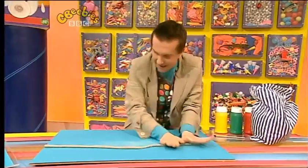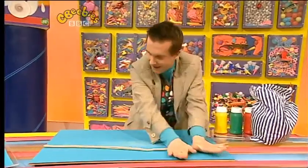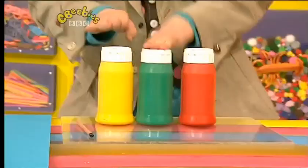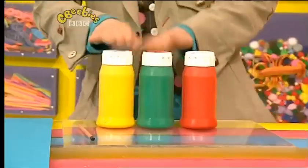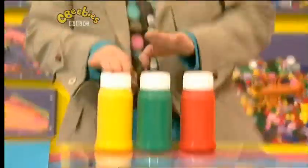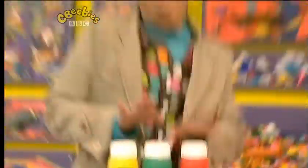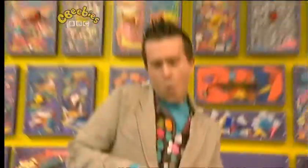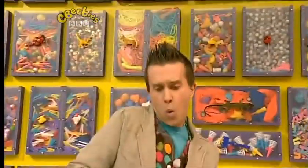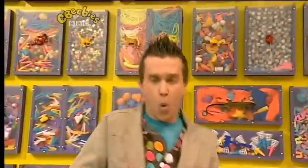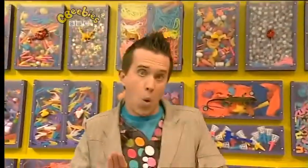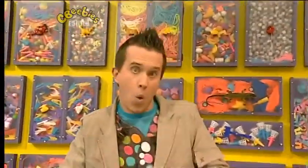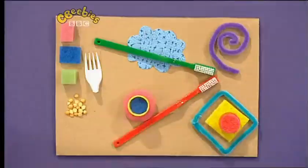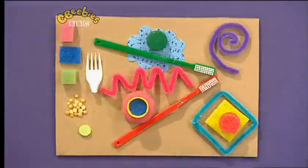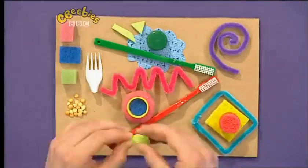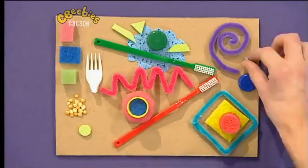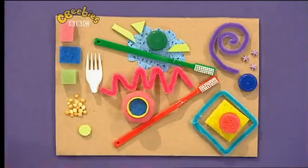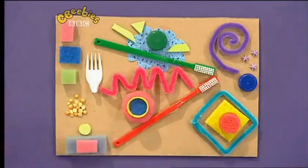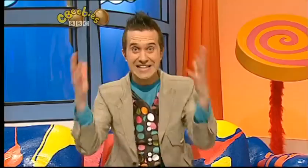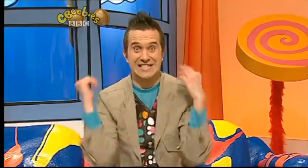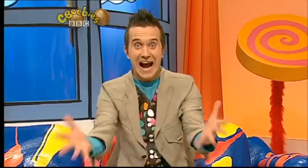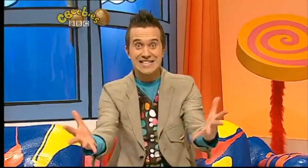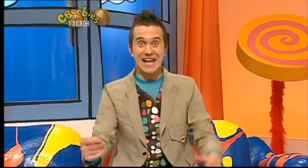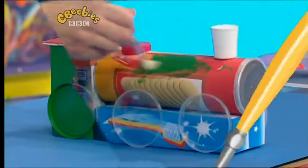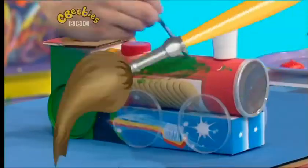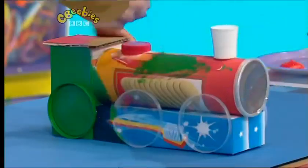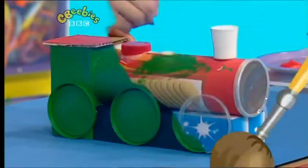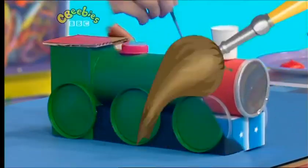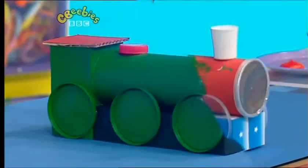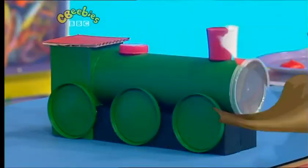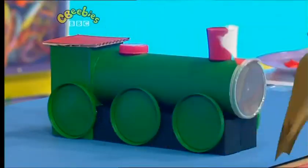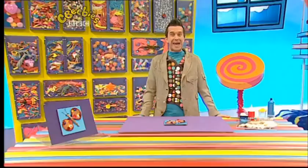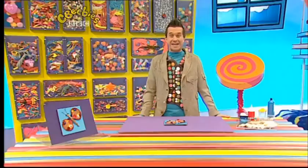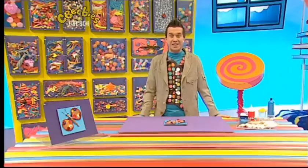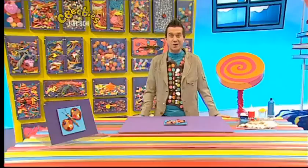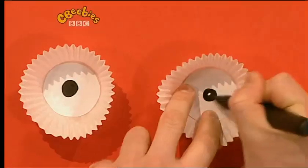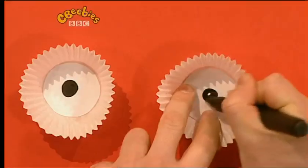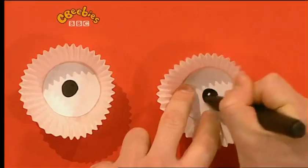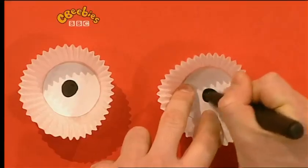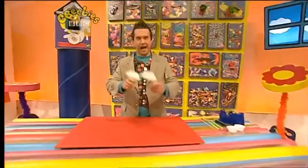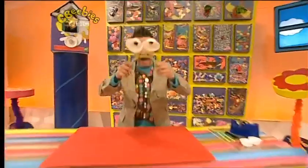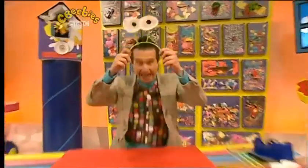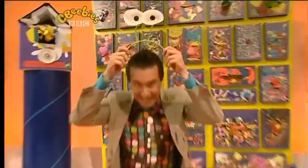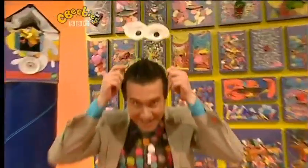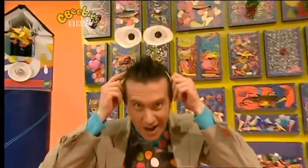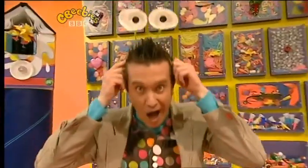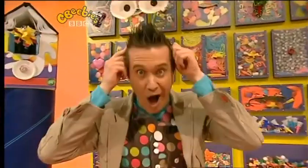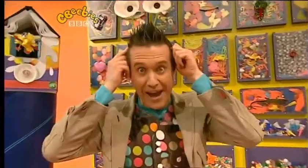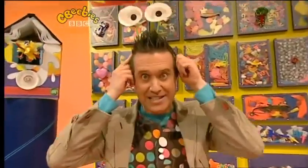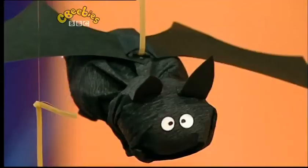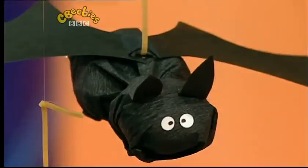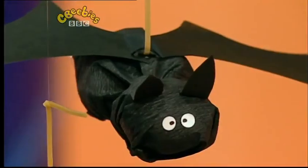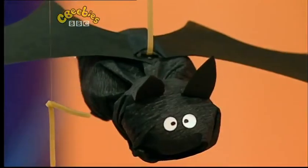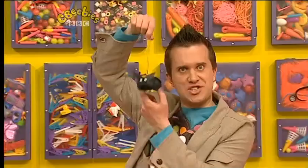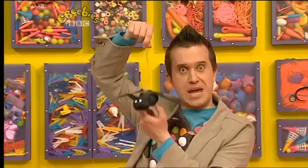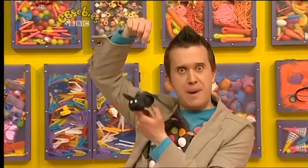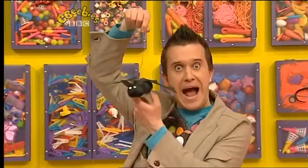balmy bonanza of mad-making mayhem. Fantastic! You can make anything you want. Alien eyes,